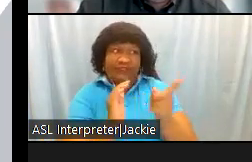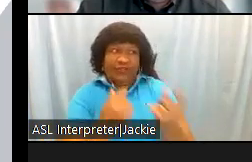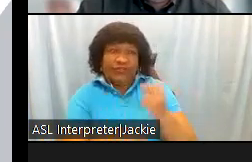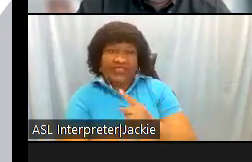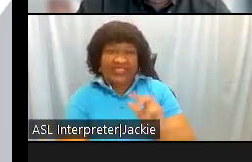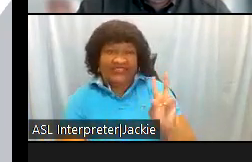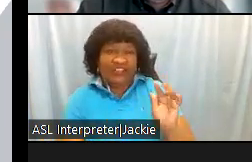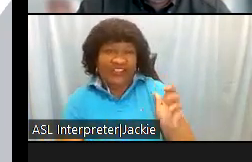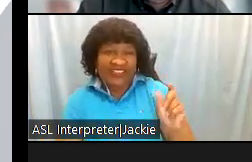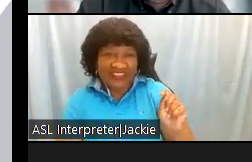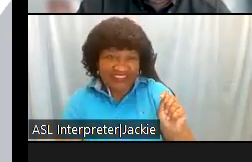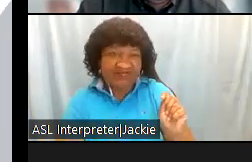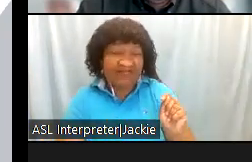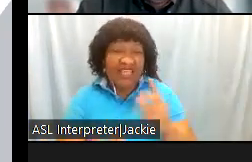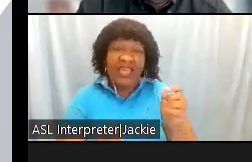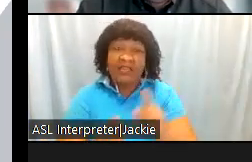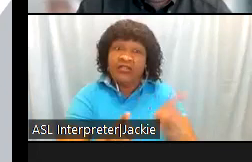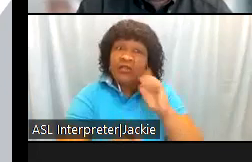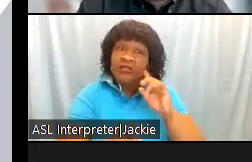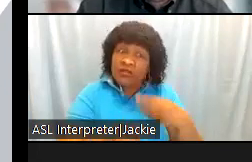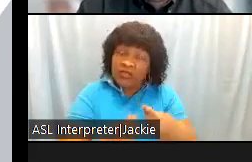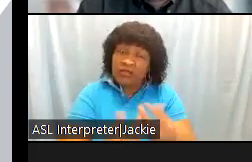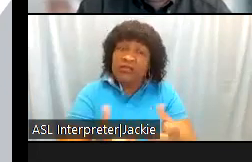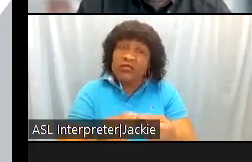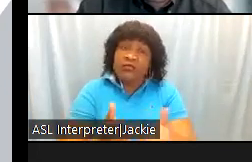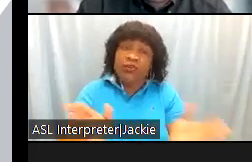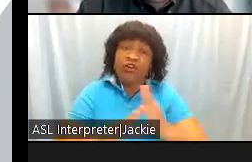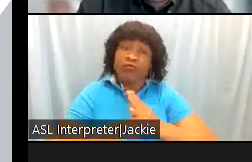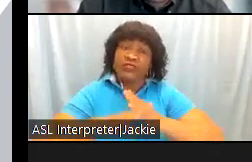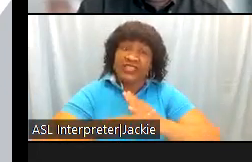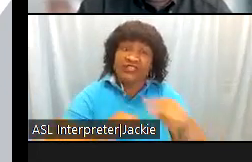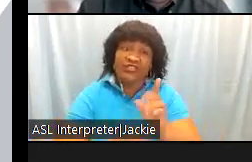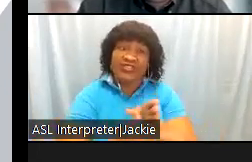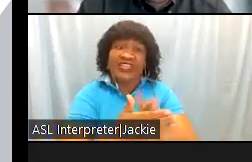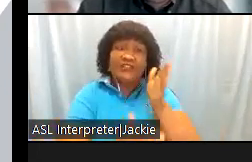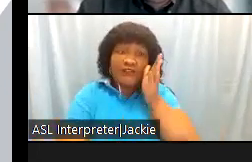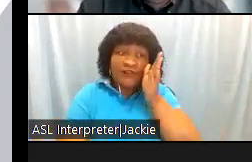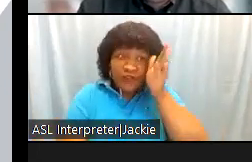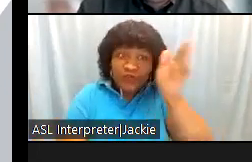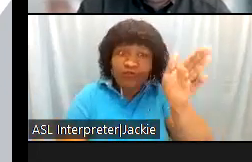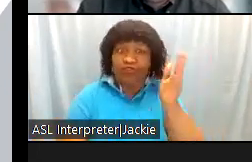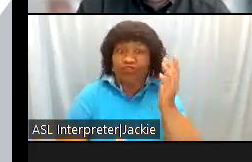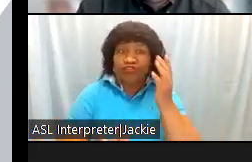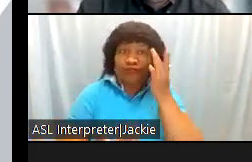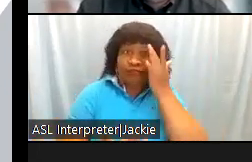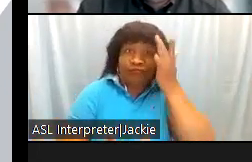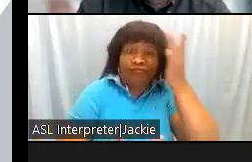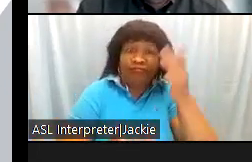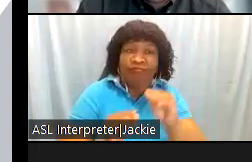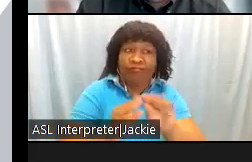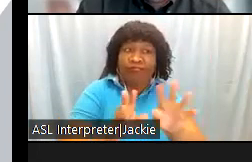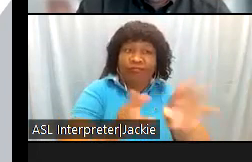And there's also reason to believe that they will provide broader protection against future strains that may evolve. As we know, we've